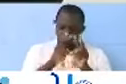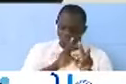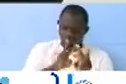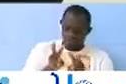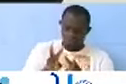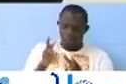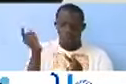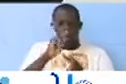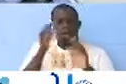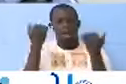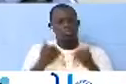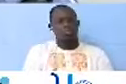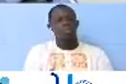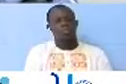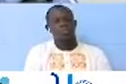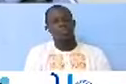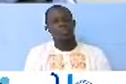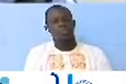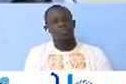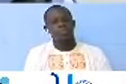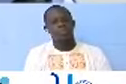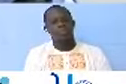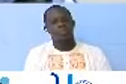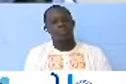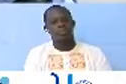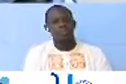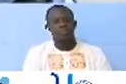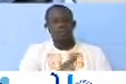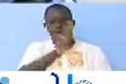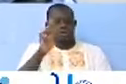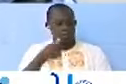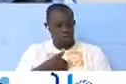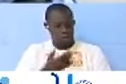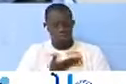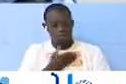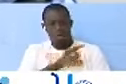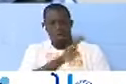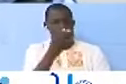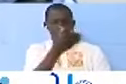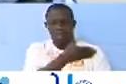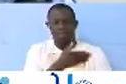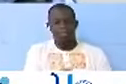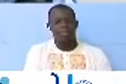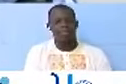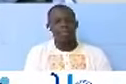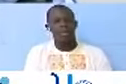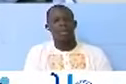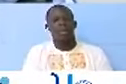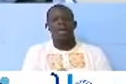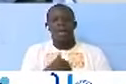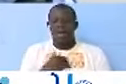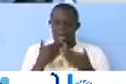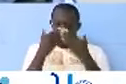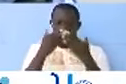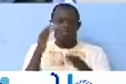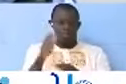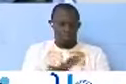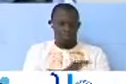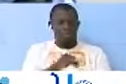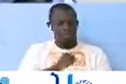korosi le mbe kiri ngafanya mbwa? No, ni mentraje. No, I wasn't there. Ngoko imbe sinu number na dima koro. I told you I